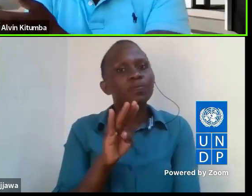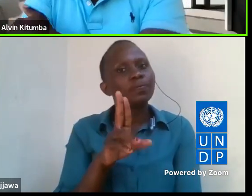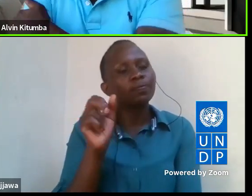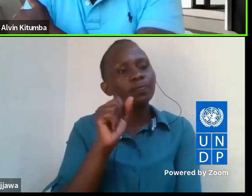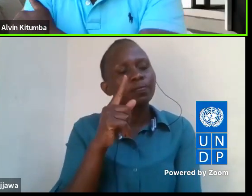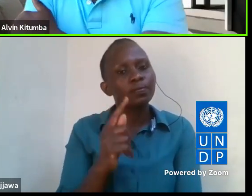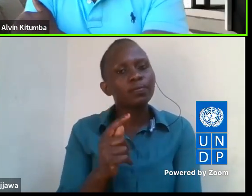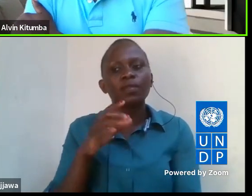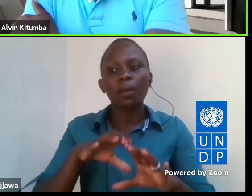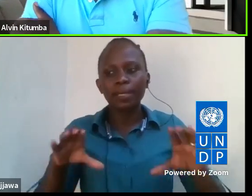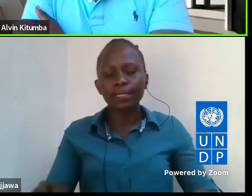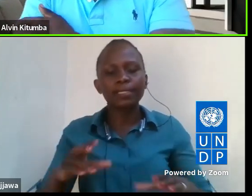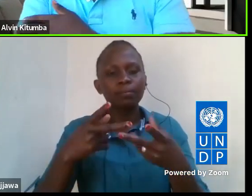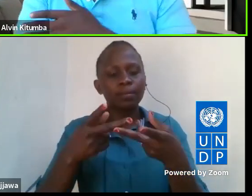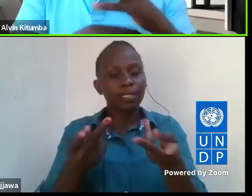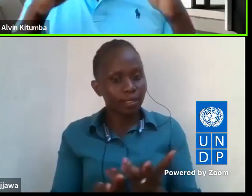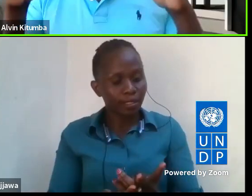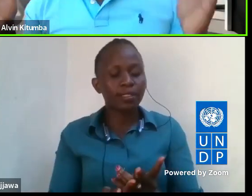marketplace, I would say.